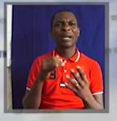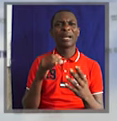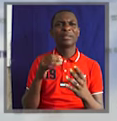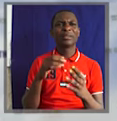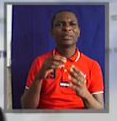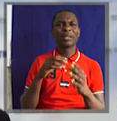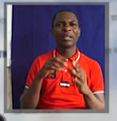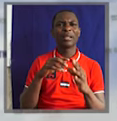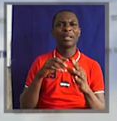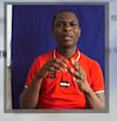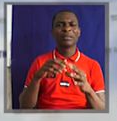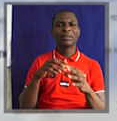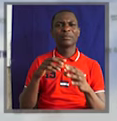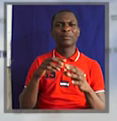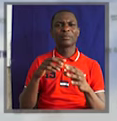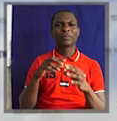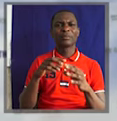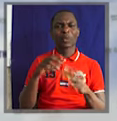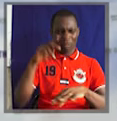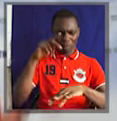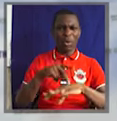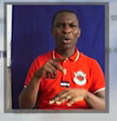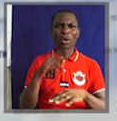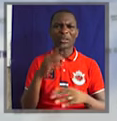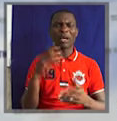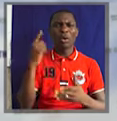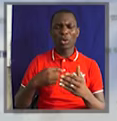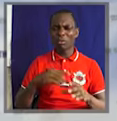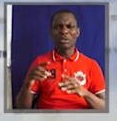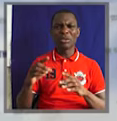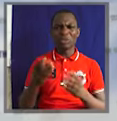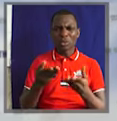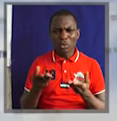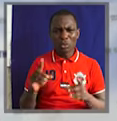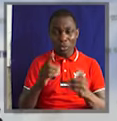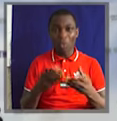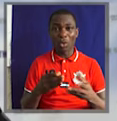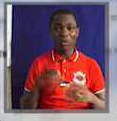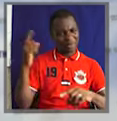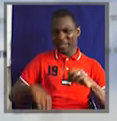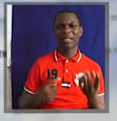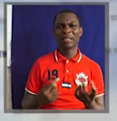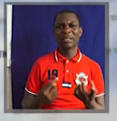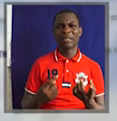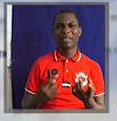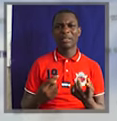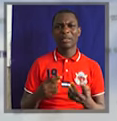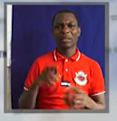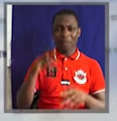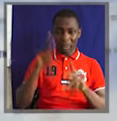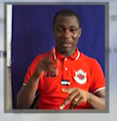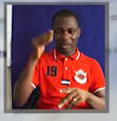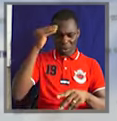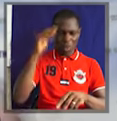Paul said, "Adi afe me pasa me ya angasa angasa no bitu me ya." Nipa wuko school na ni mse wuti misu ya diya na uye school wa. Ube